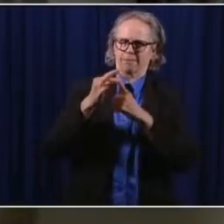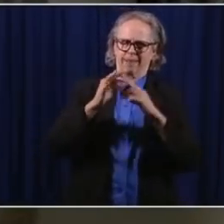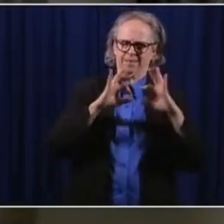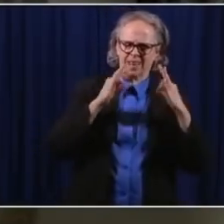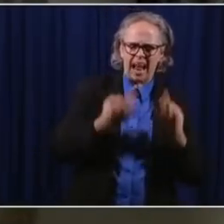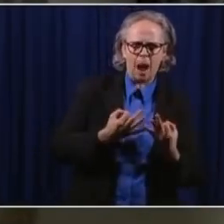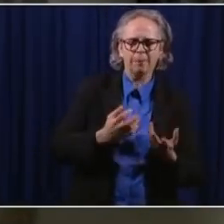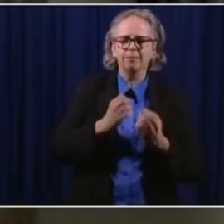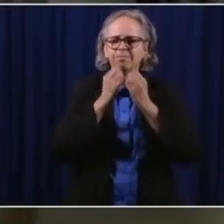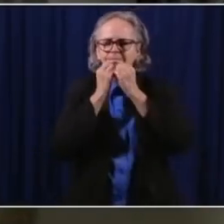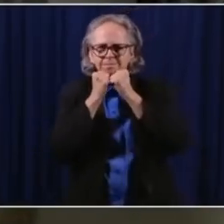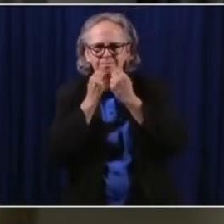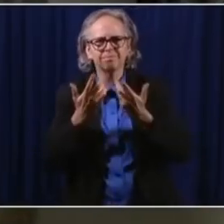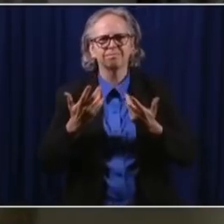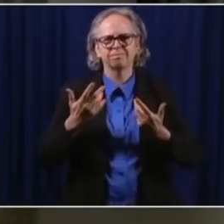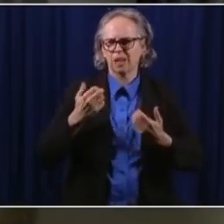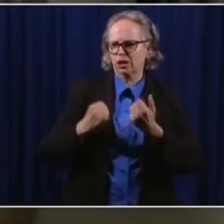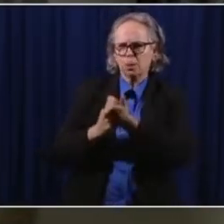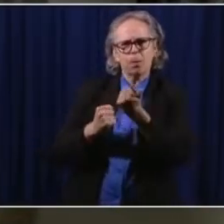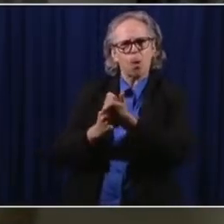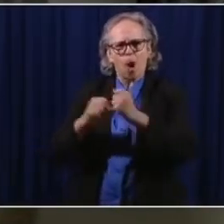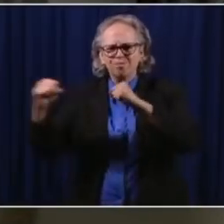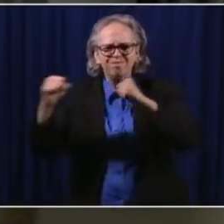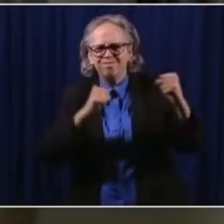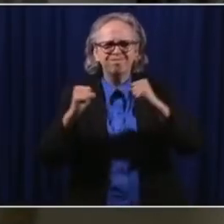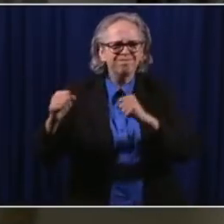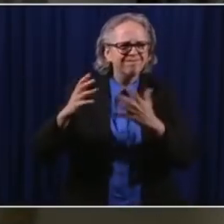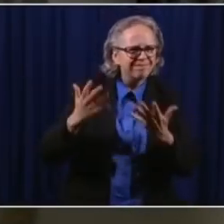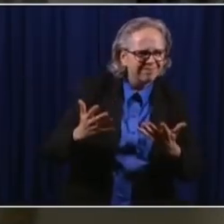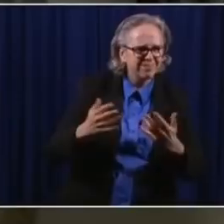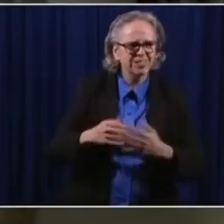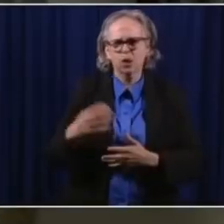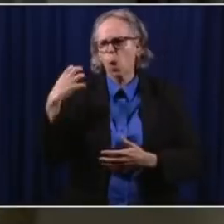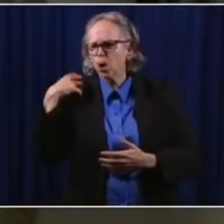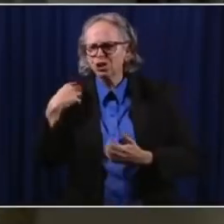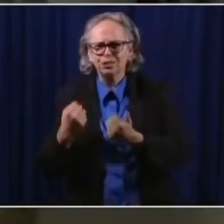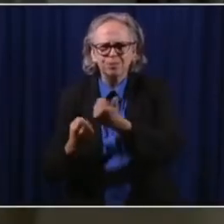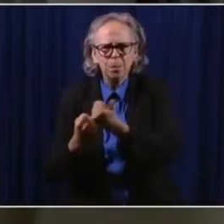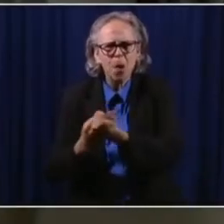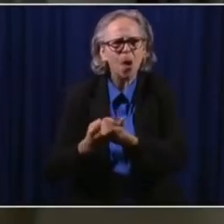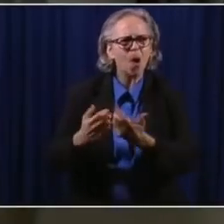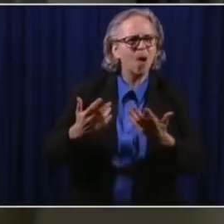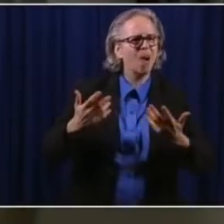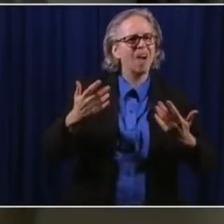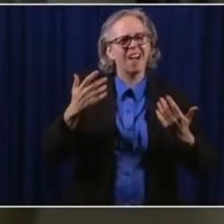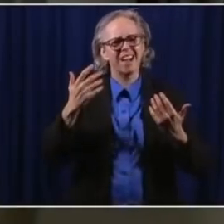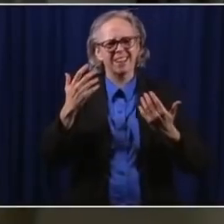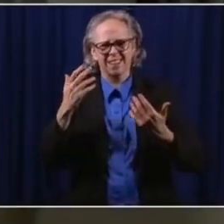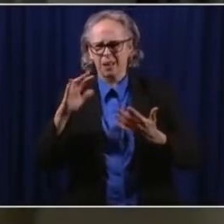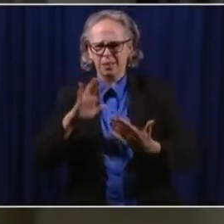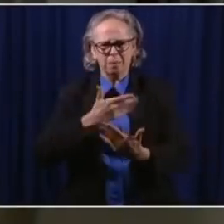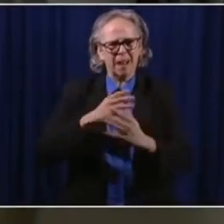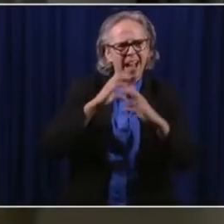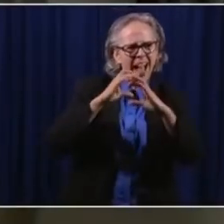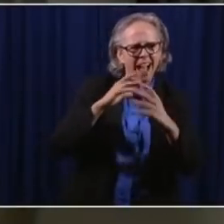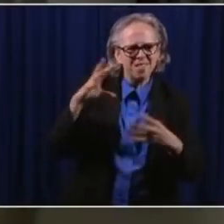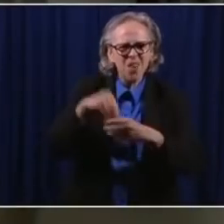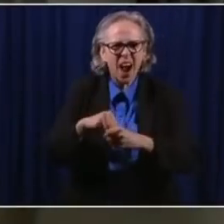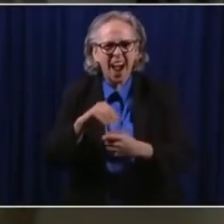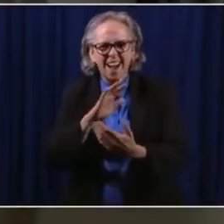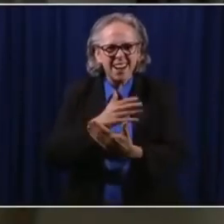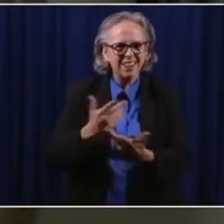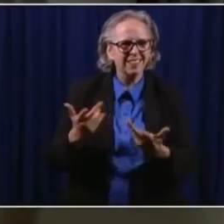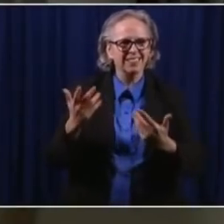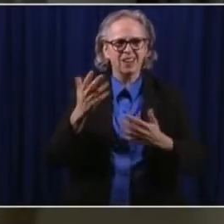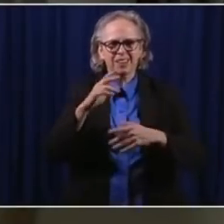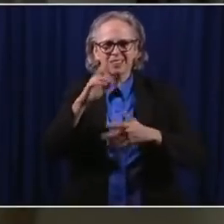of the players, of the coaches, team staff members, other event participants, including marching band and honor guard,